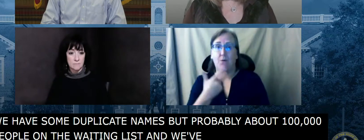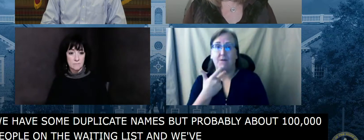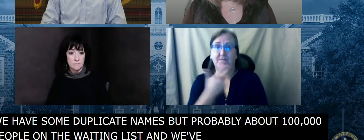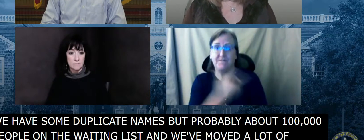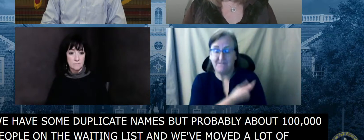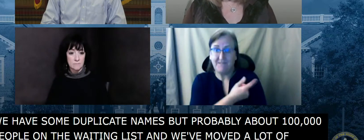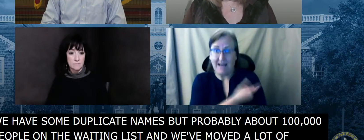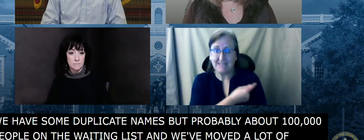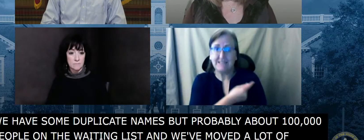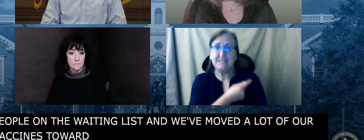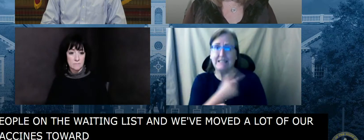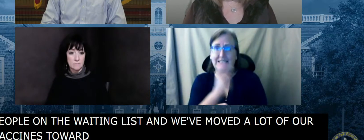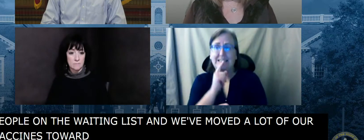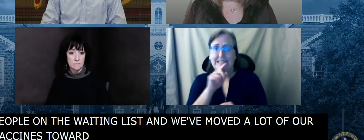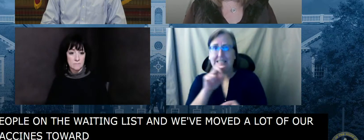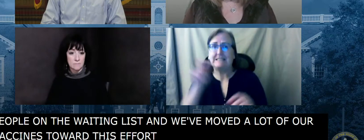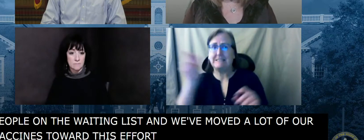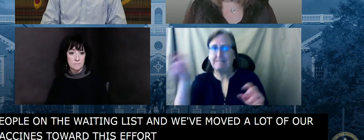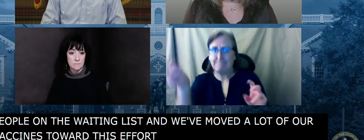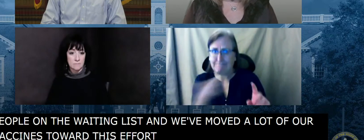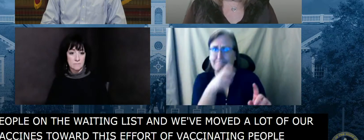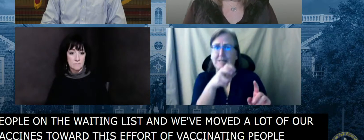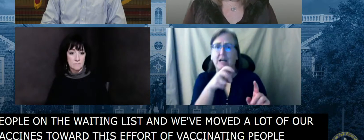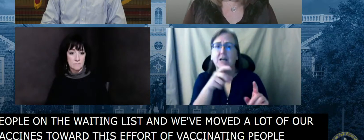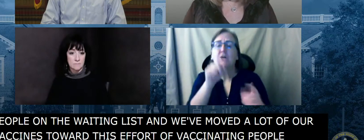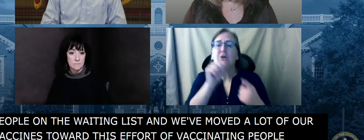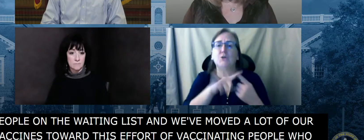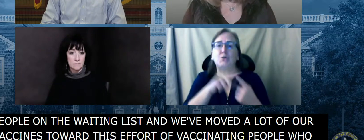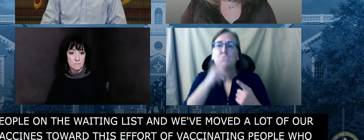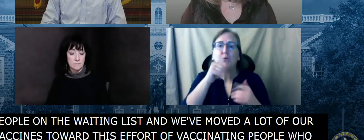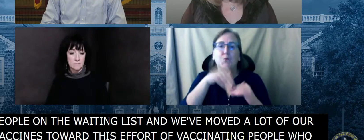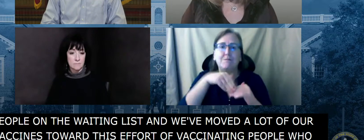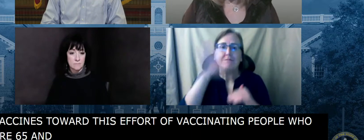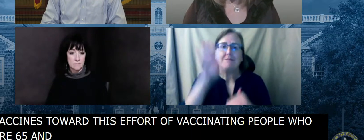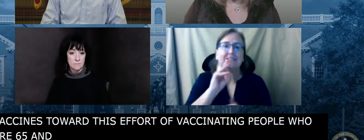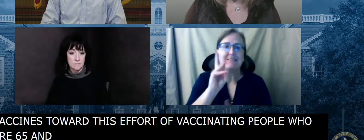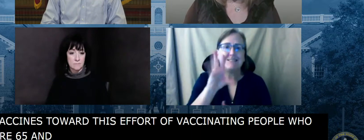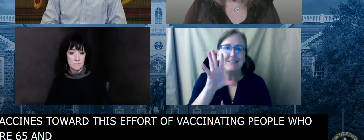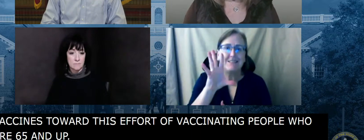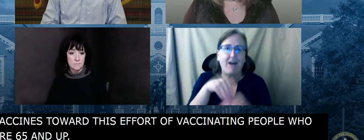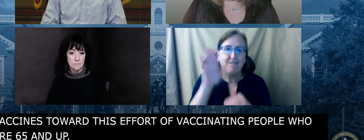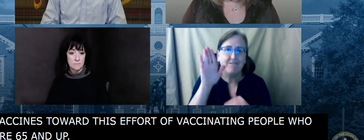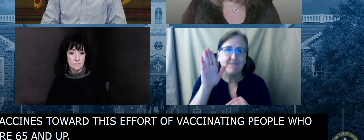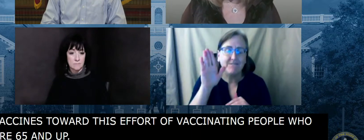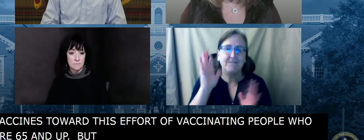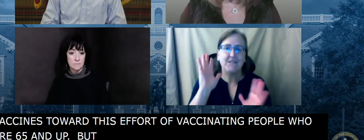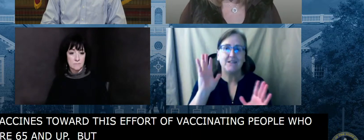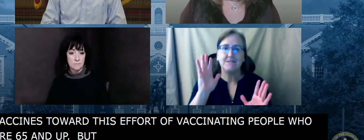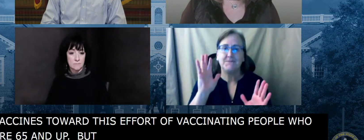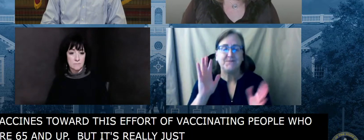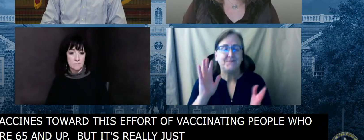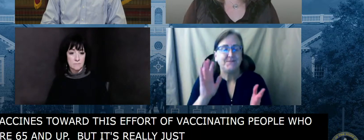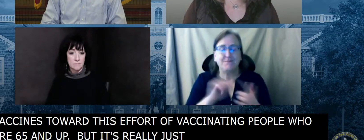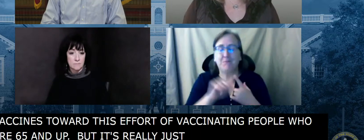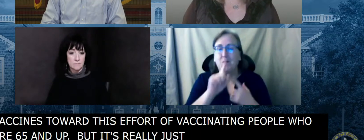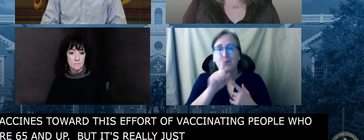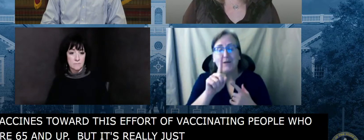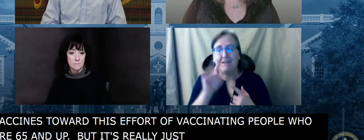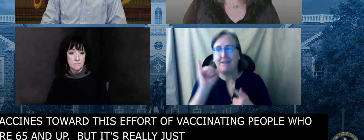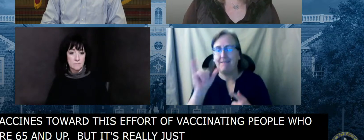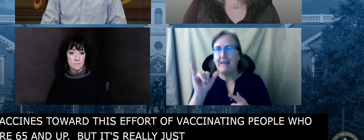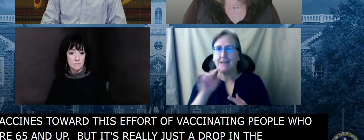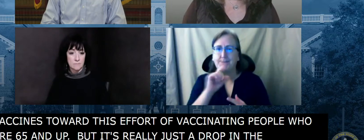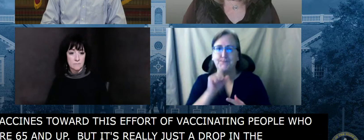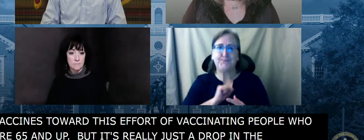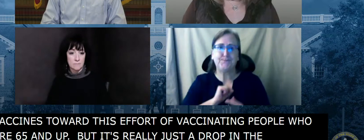of vaccinating people who are 65 and up, but it's really just a drop in the bucket. So